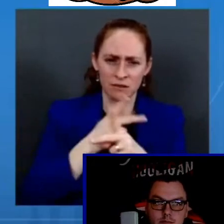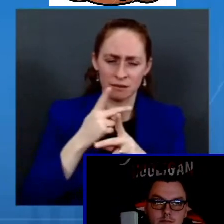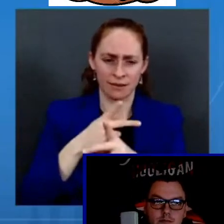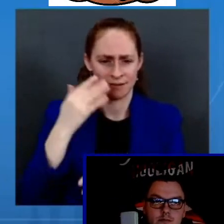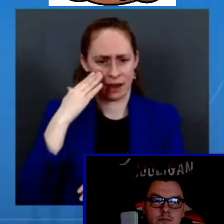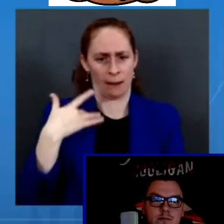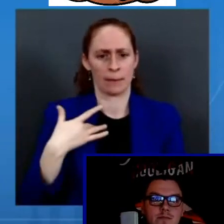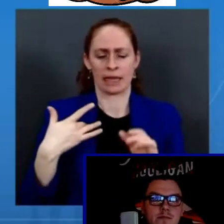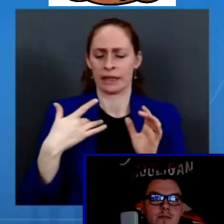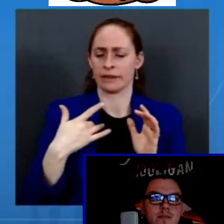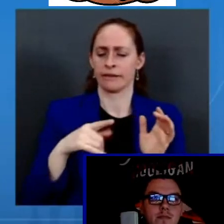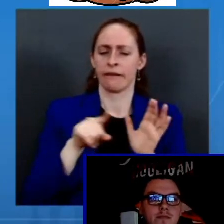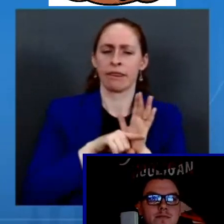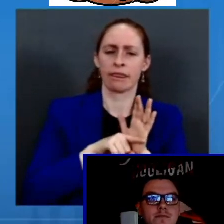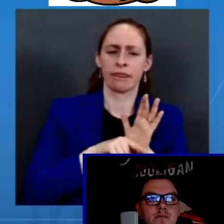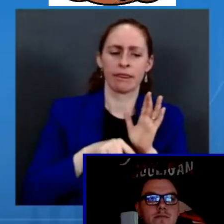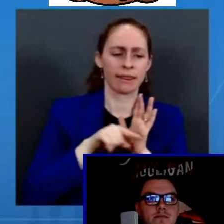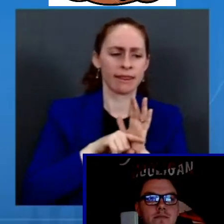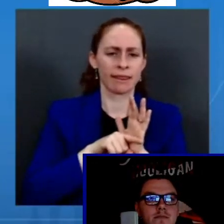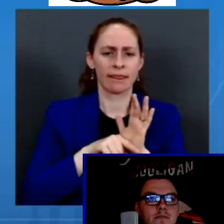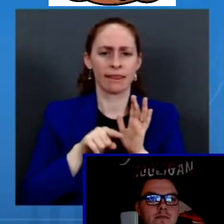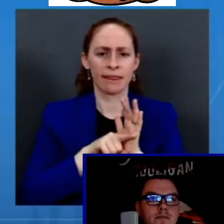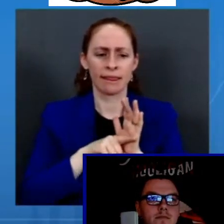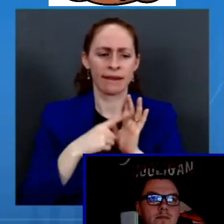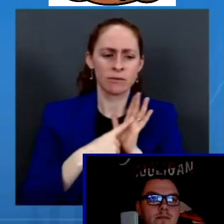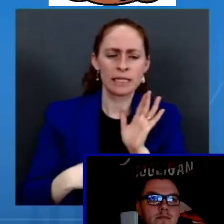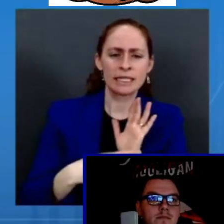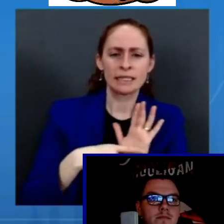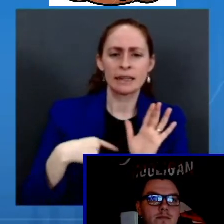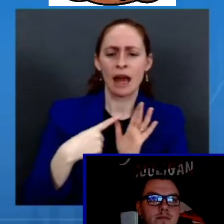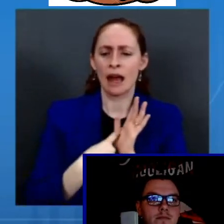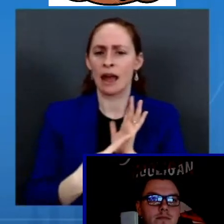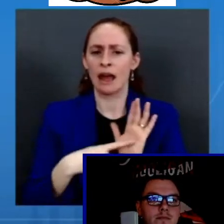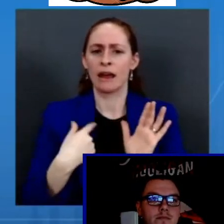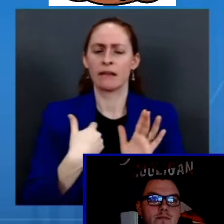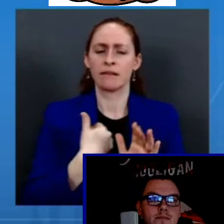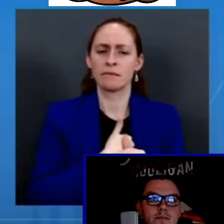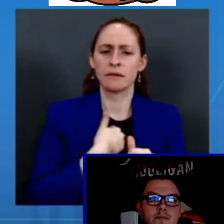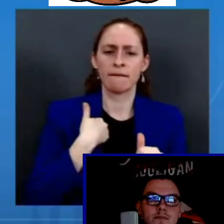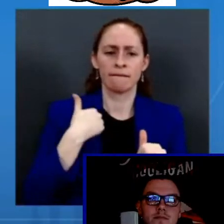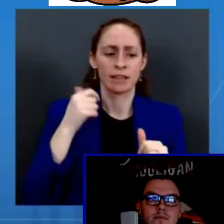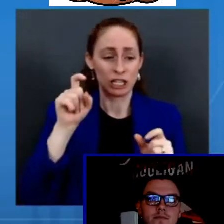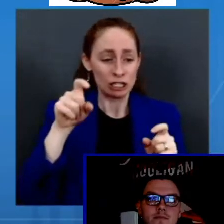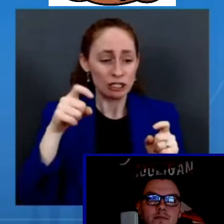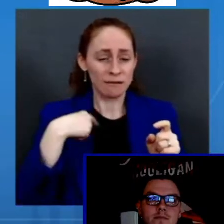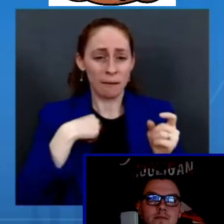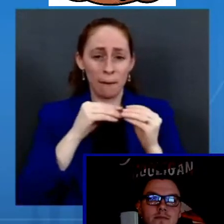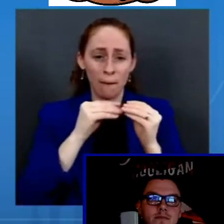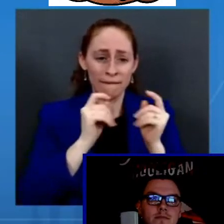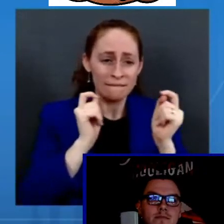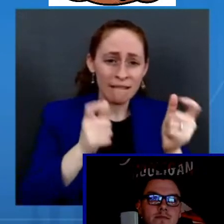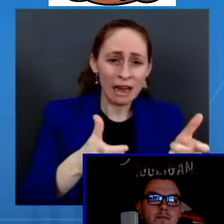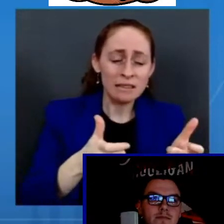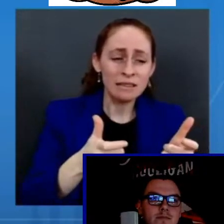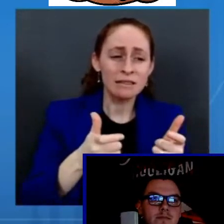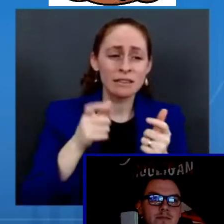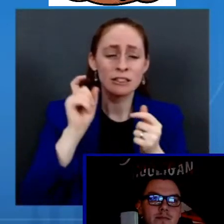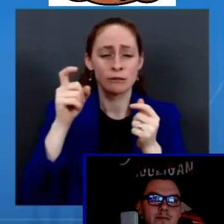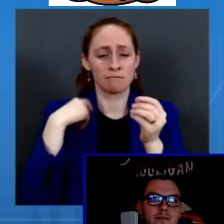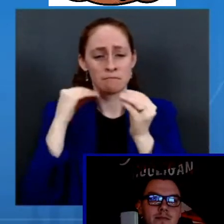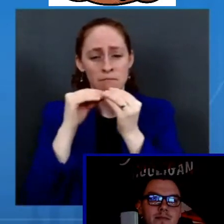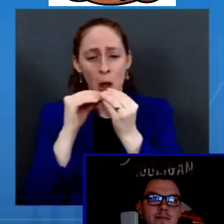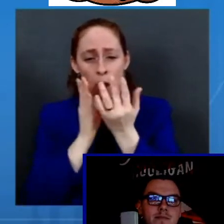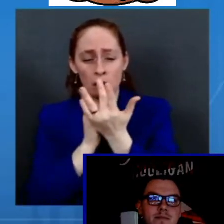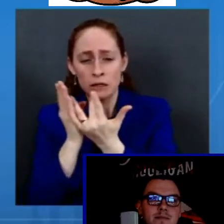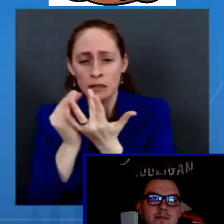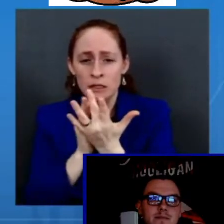more quickly or more thoroughly? And, when you say I can't think of anything, I don't want anyone to